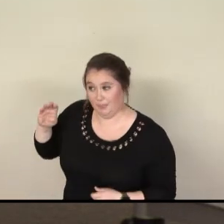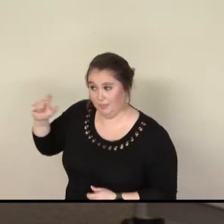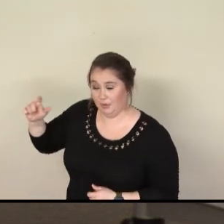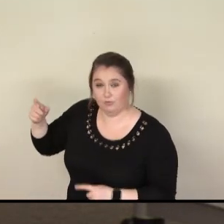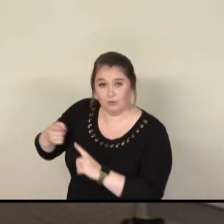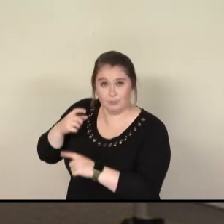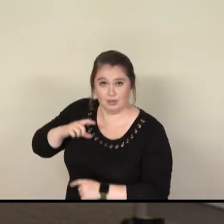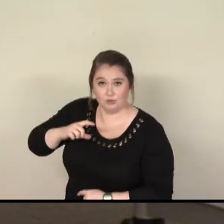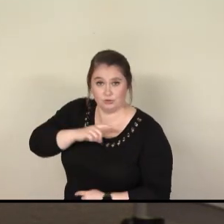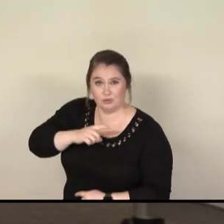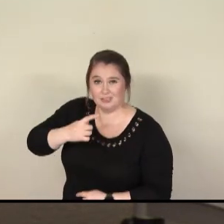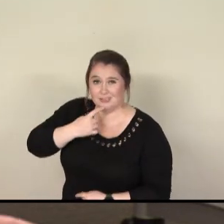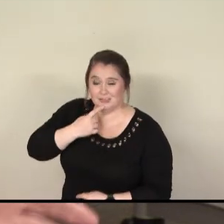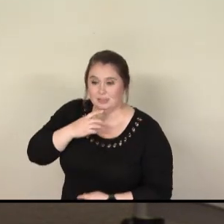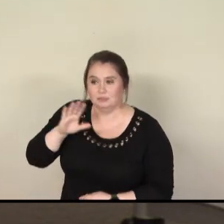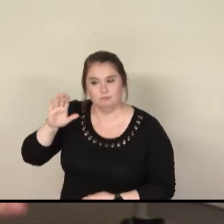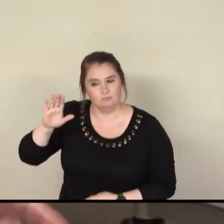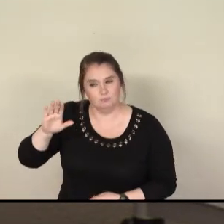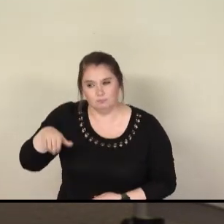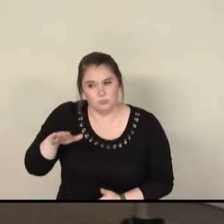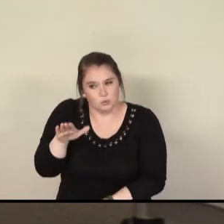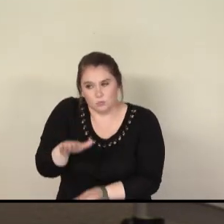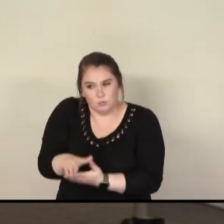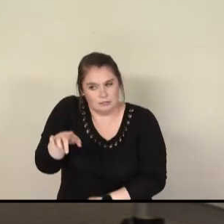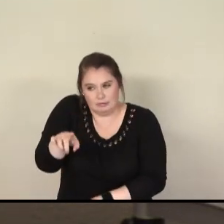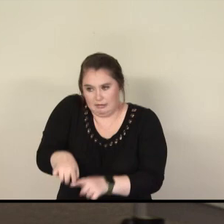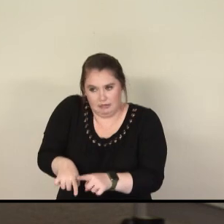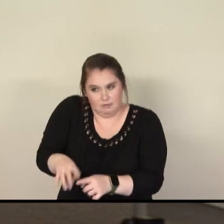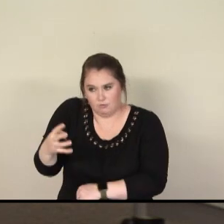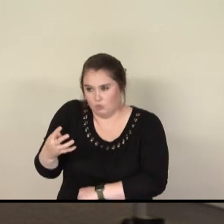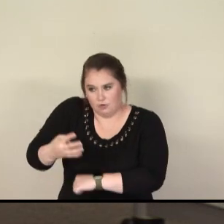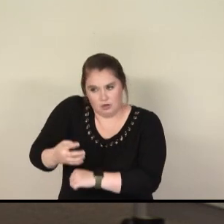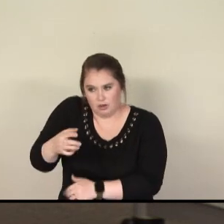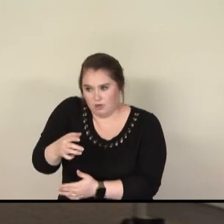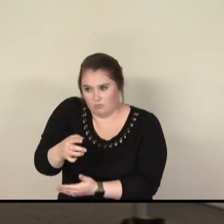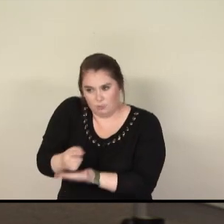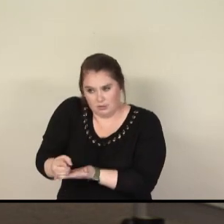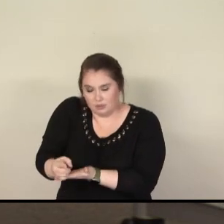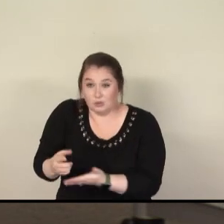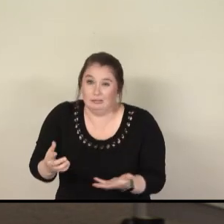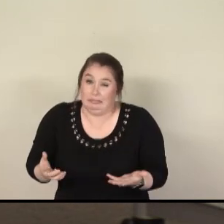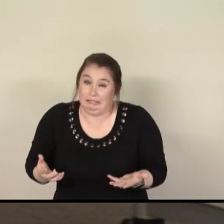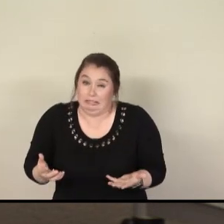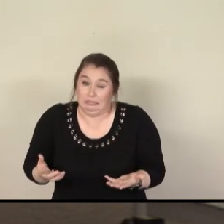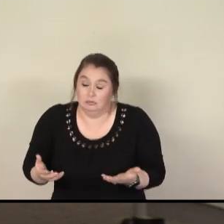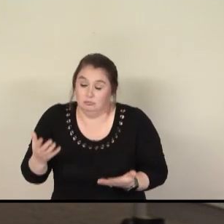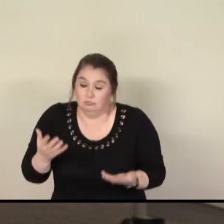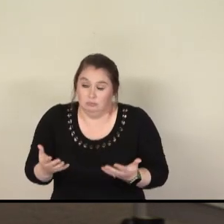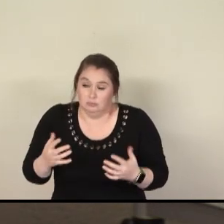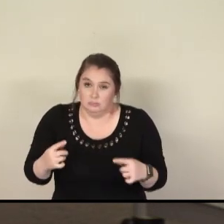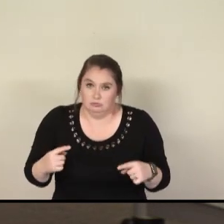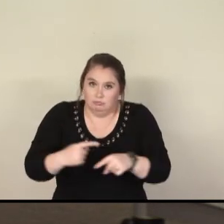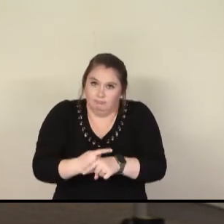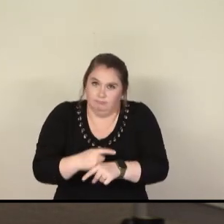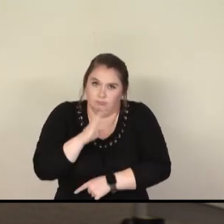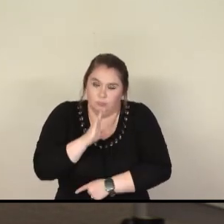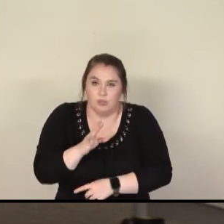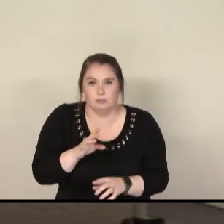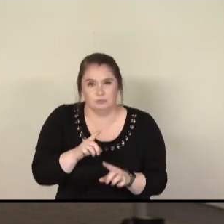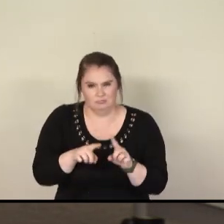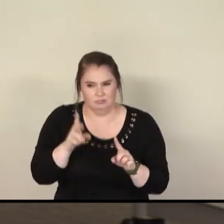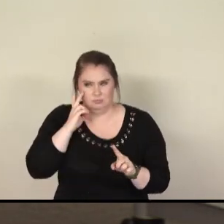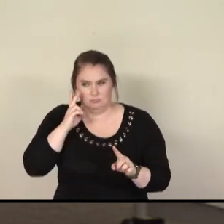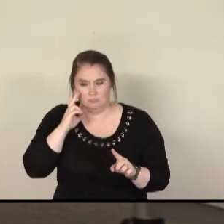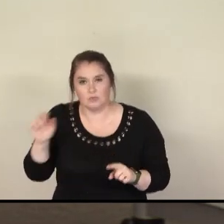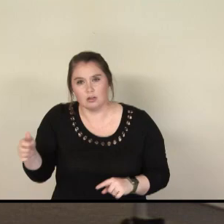to prevent that schools from doing a 4-day work week, so that may be a moot point, but we do have some interest from other